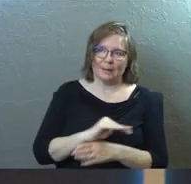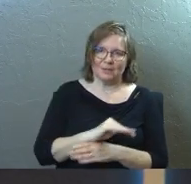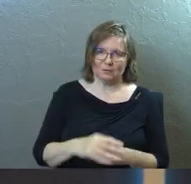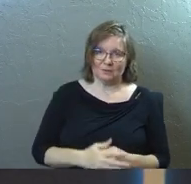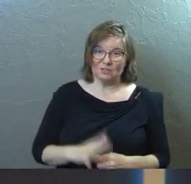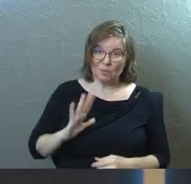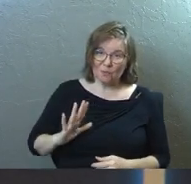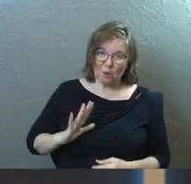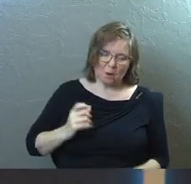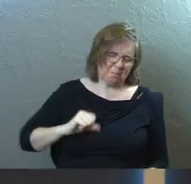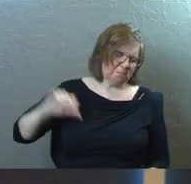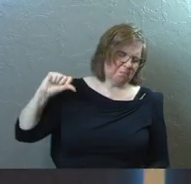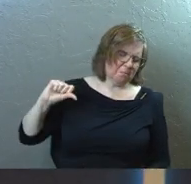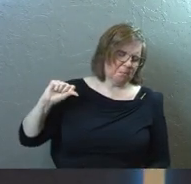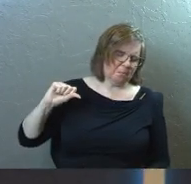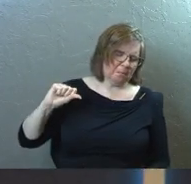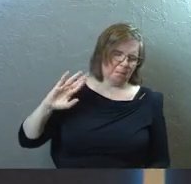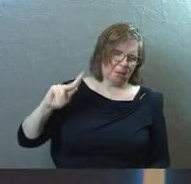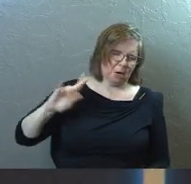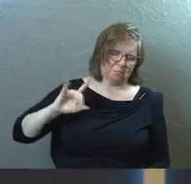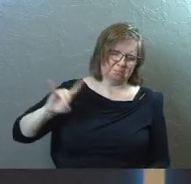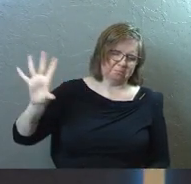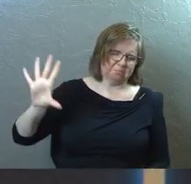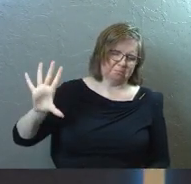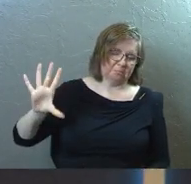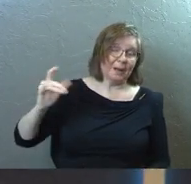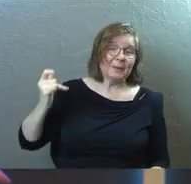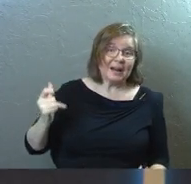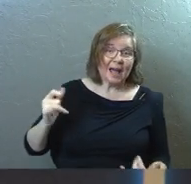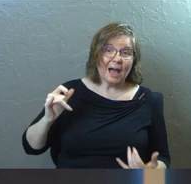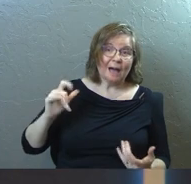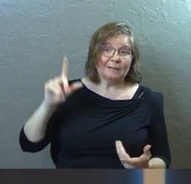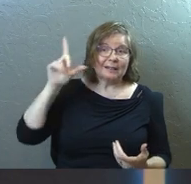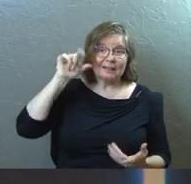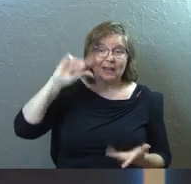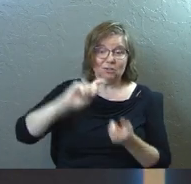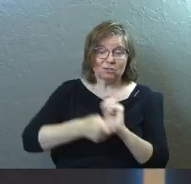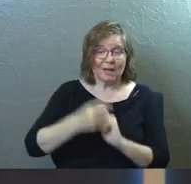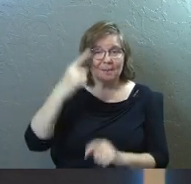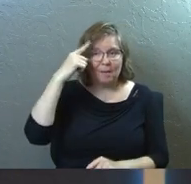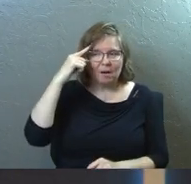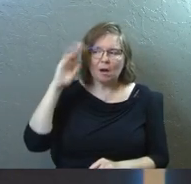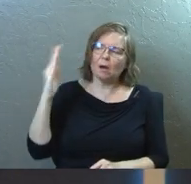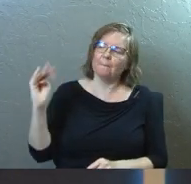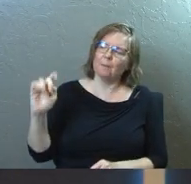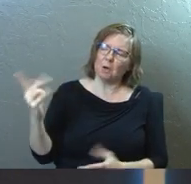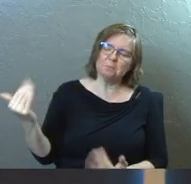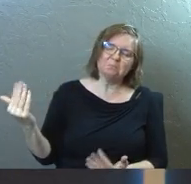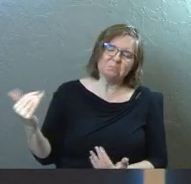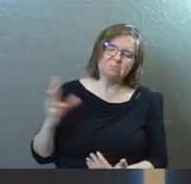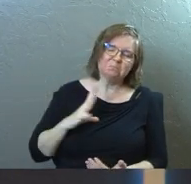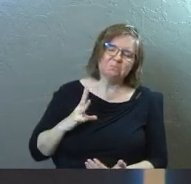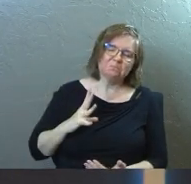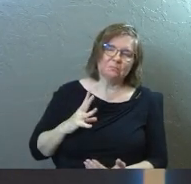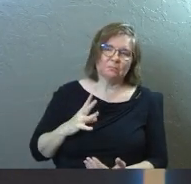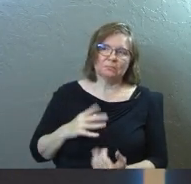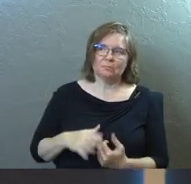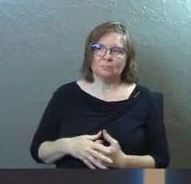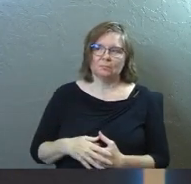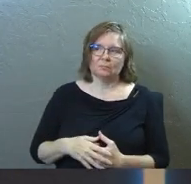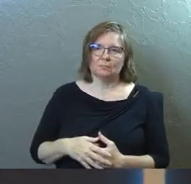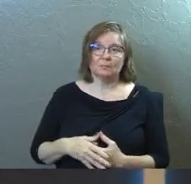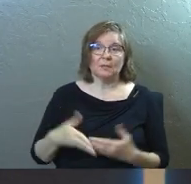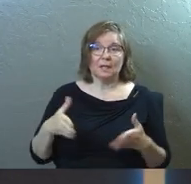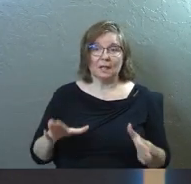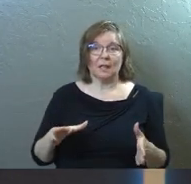ministry." This is the same guy who at the beginning of this, he got so mad that he allowed some separation to happen